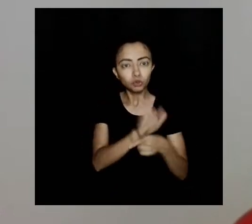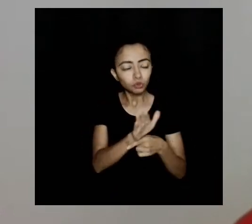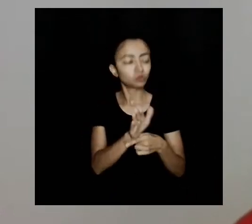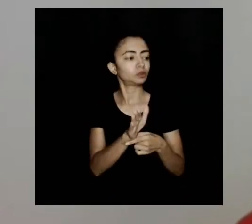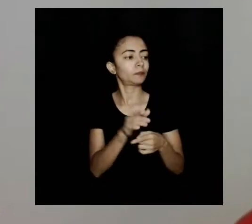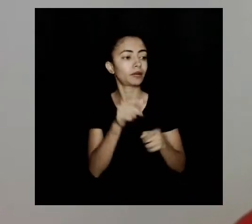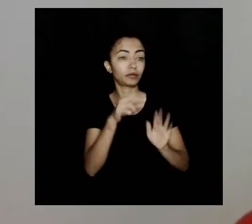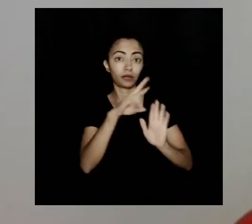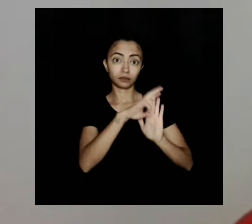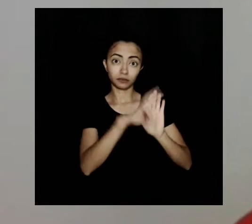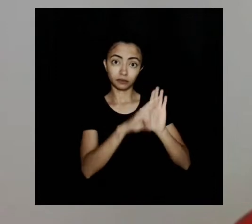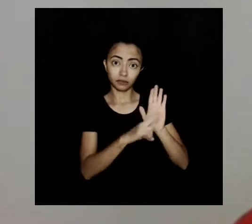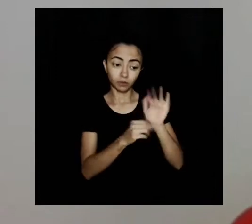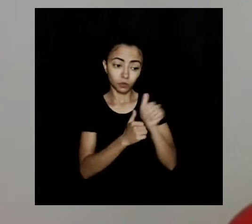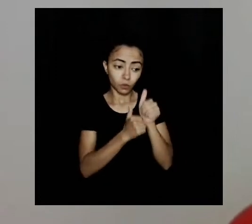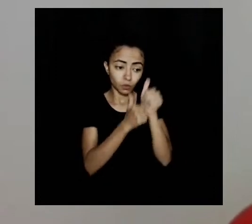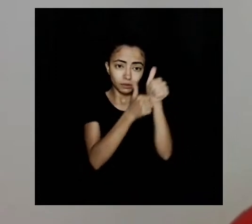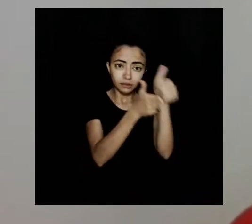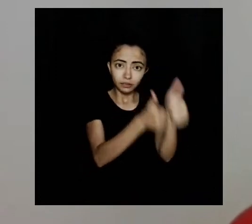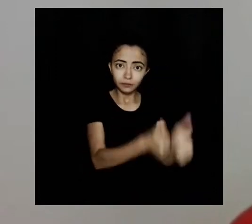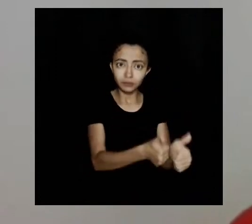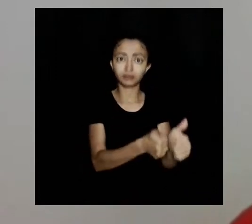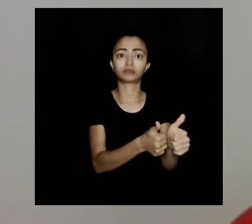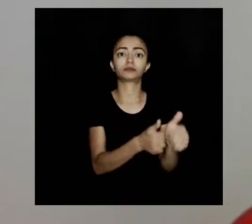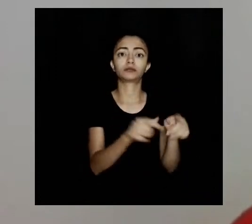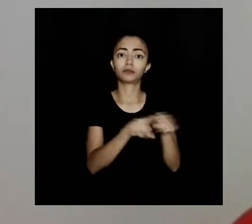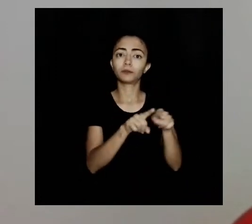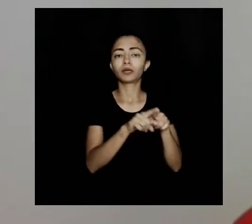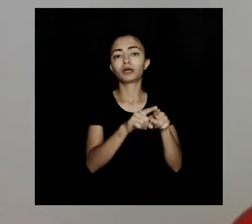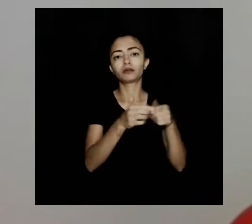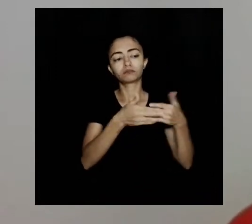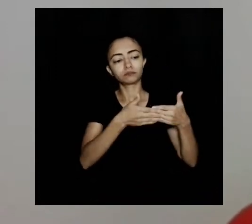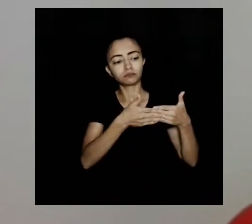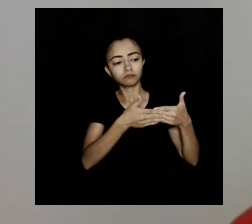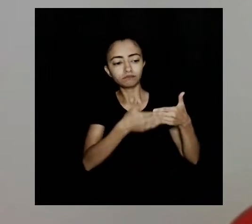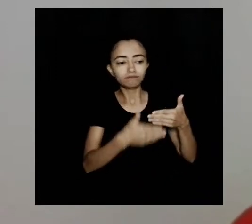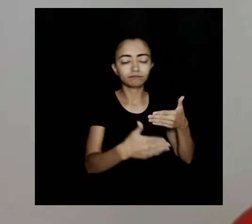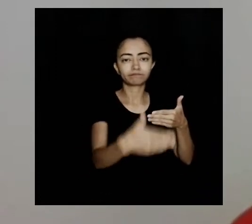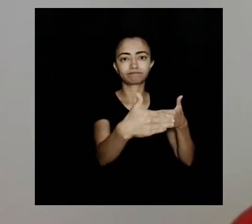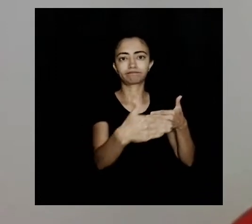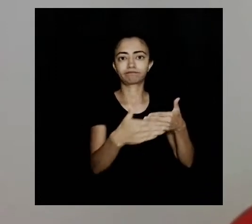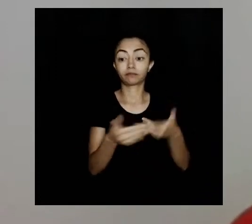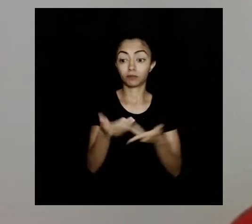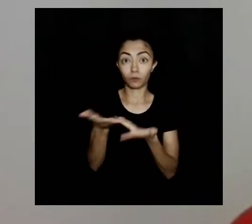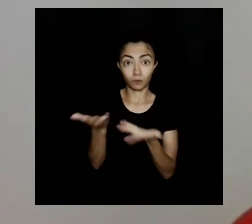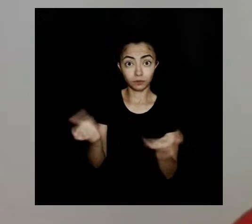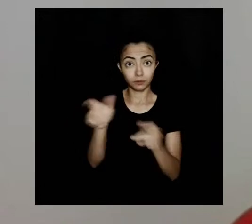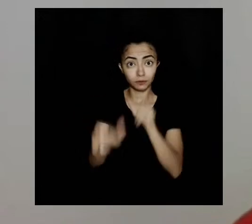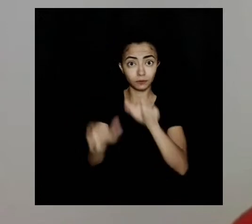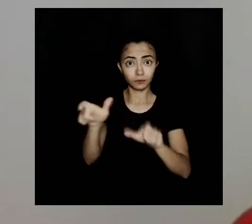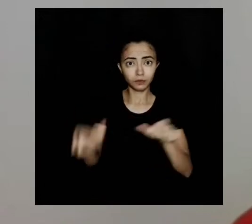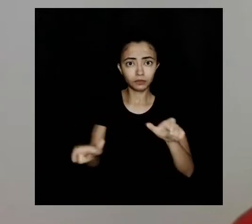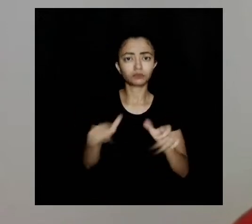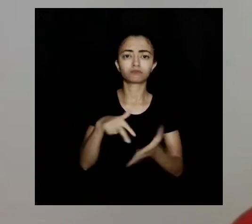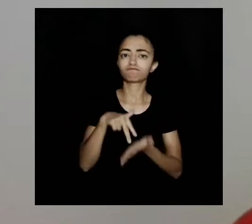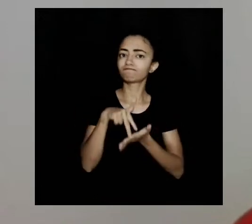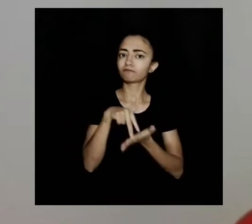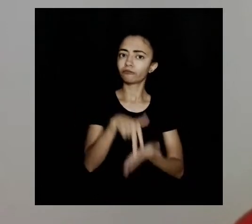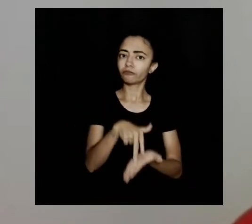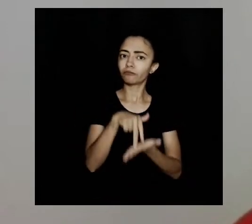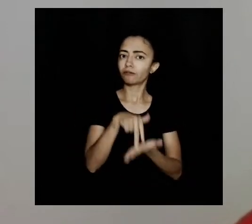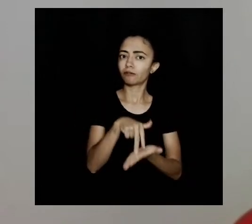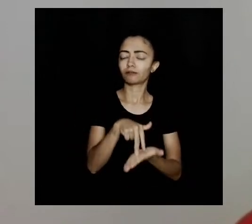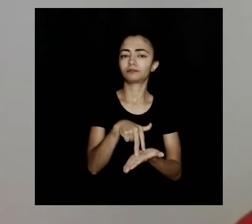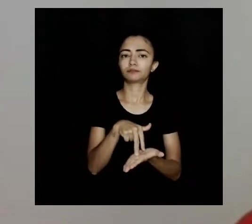And we are suggesting that all of this be included in the next reviews of the code. These people, they